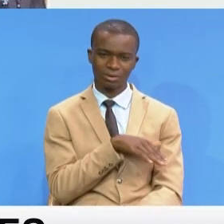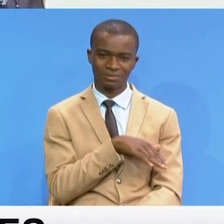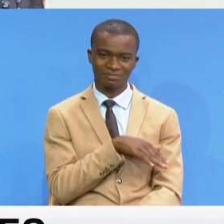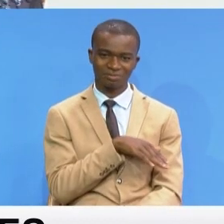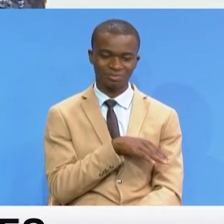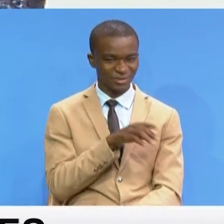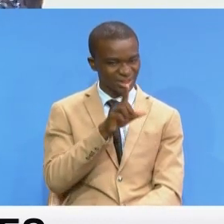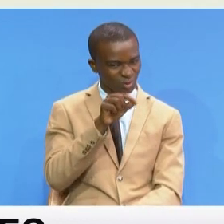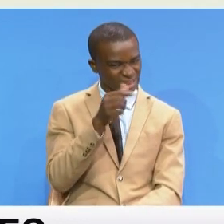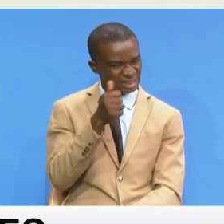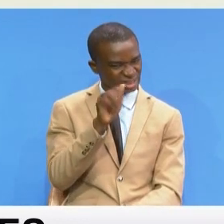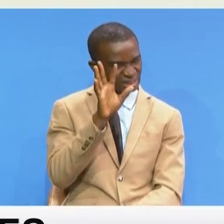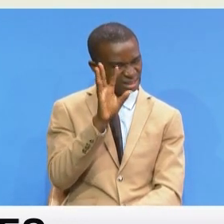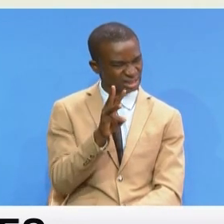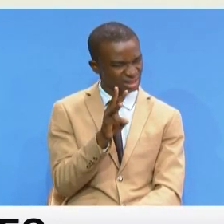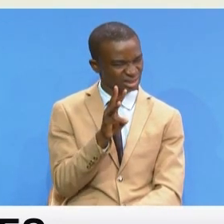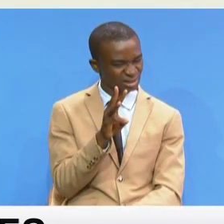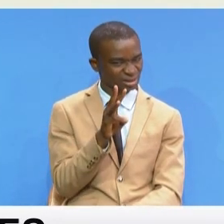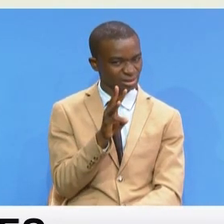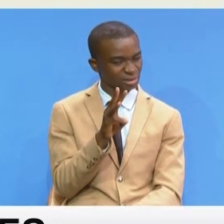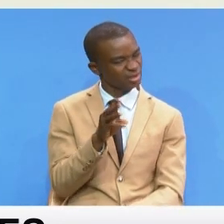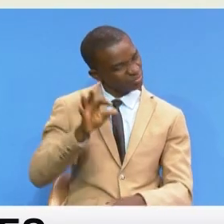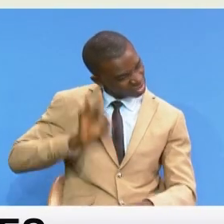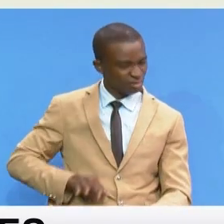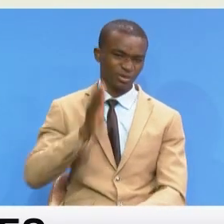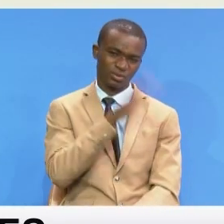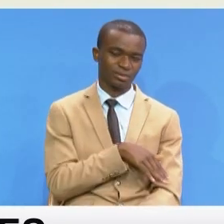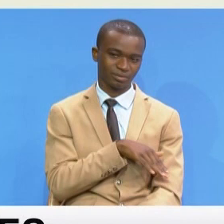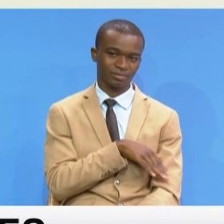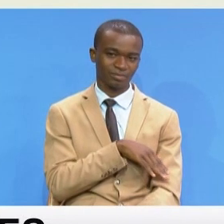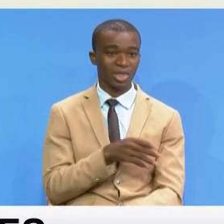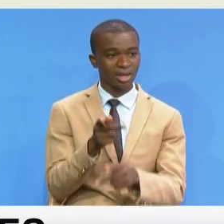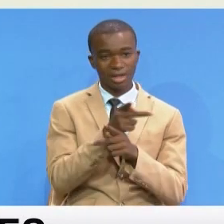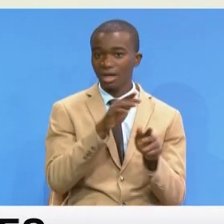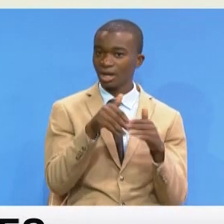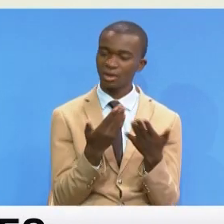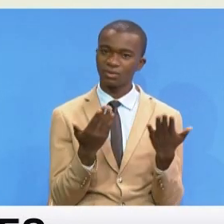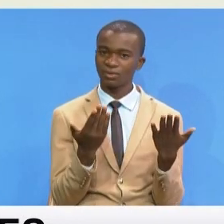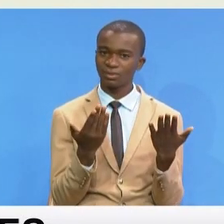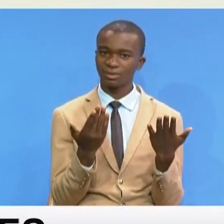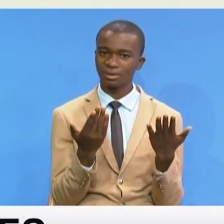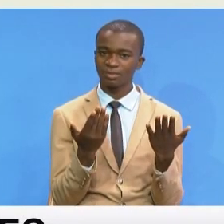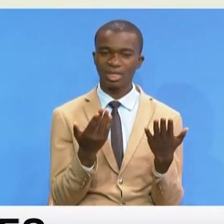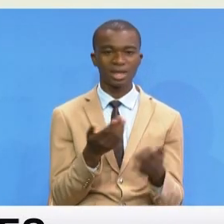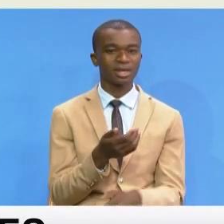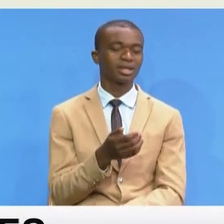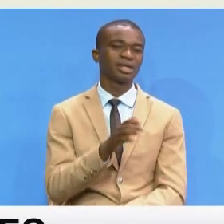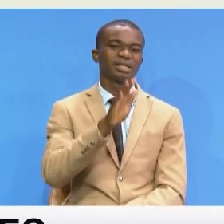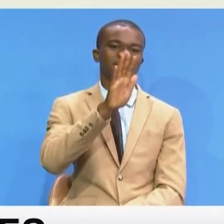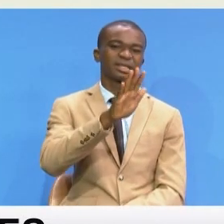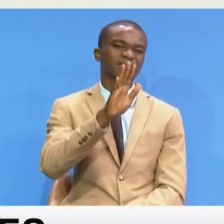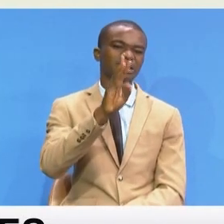in 2016. KGS used to only take care of 5